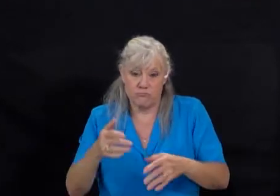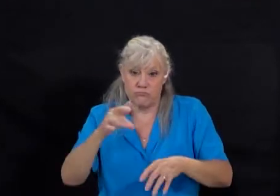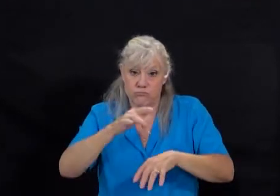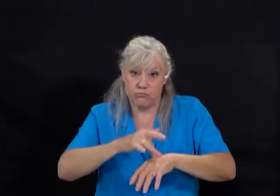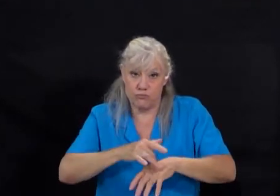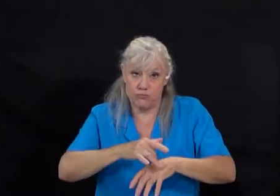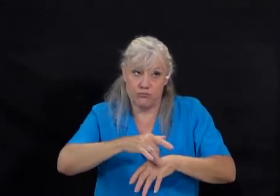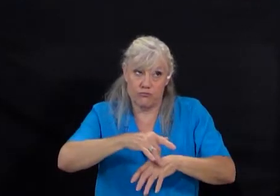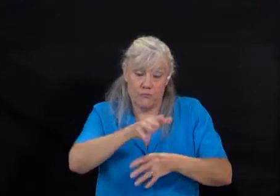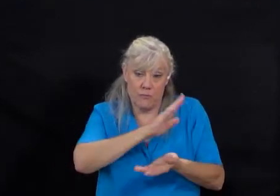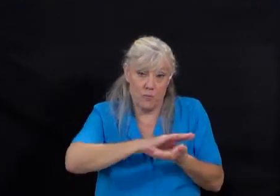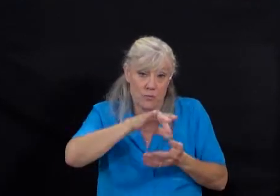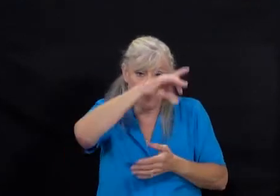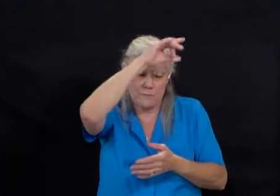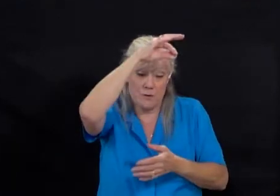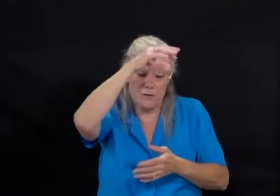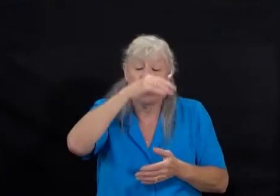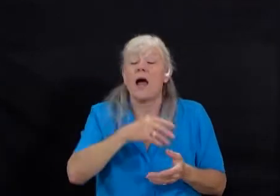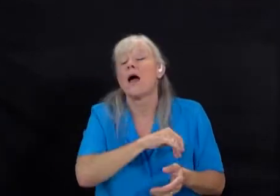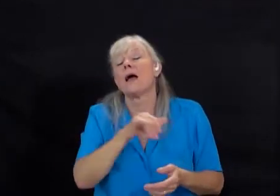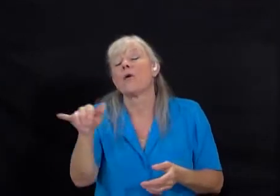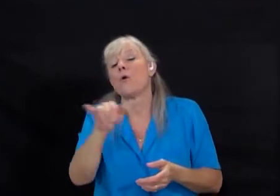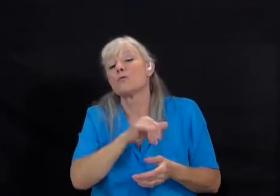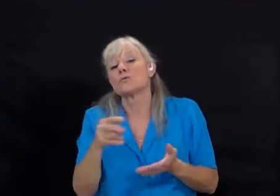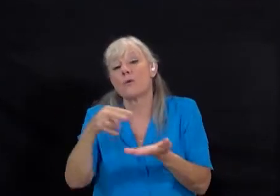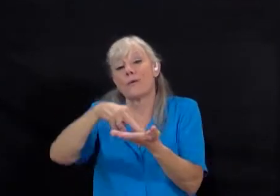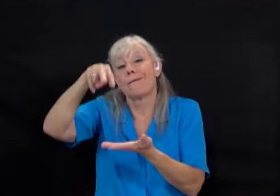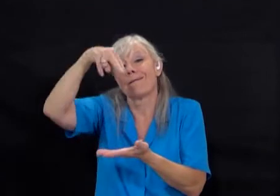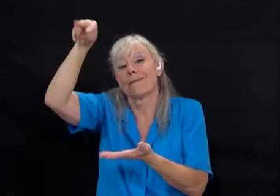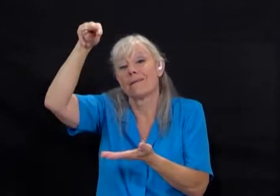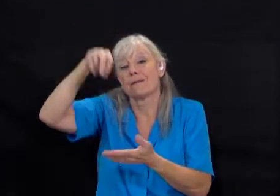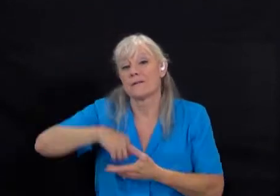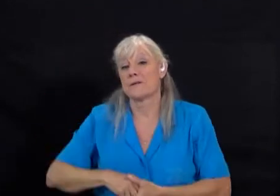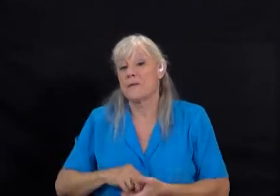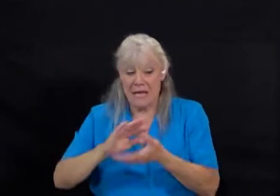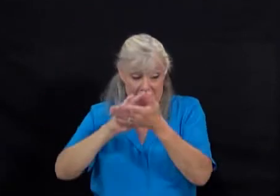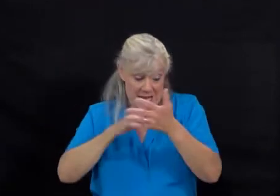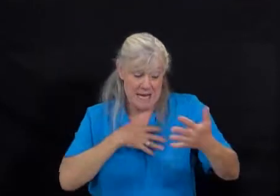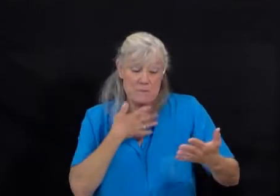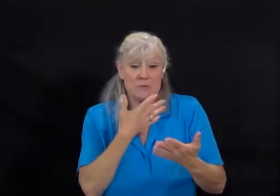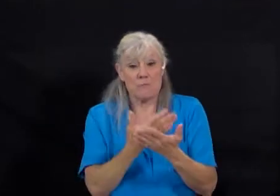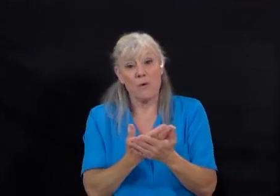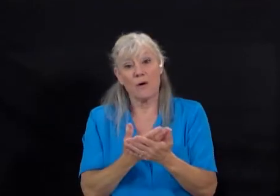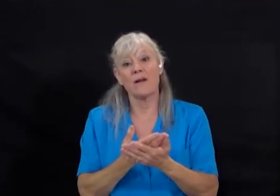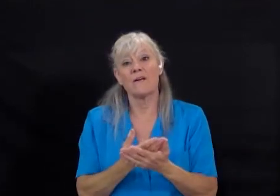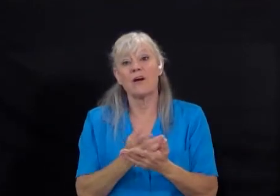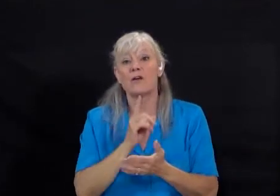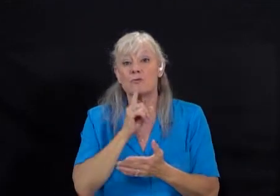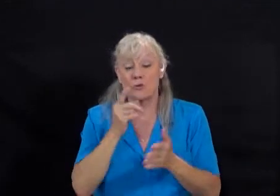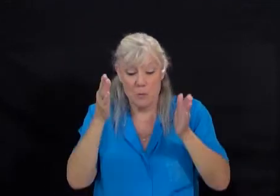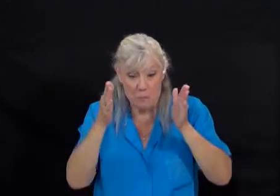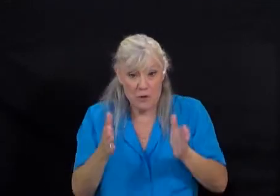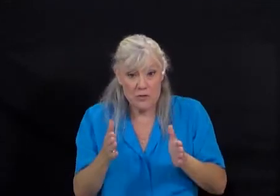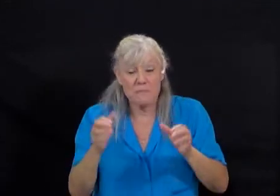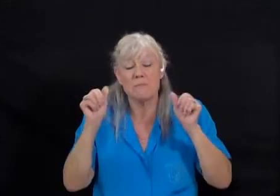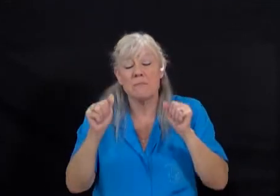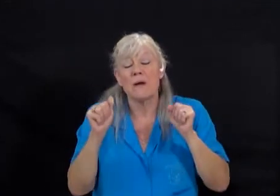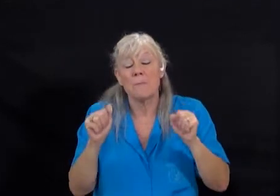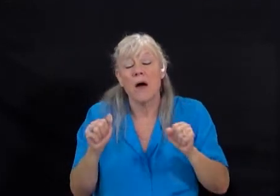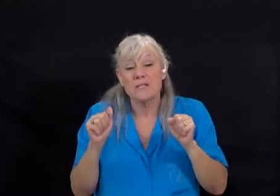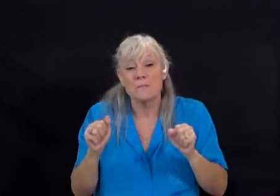The incarnation, or the assuming of a human nature, made it possible for him to suffer and